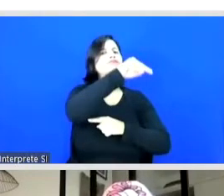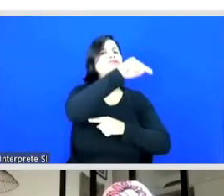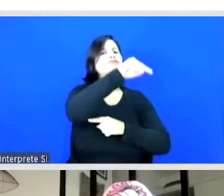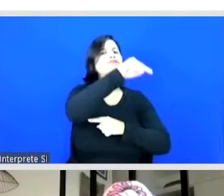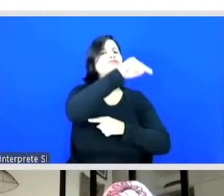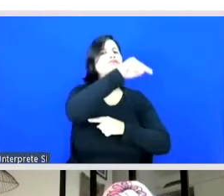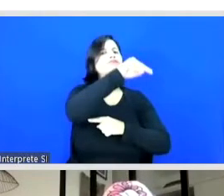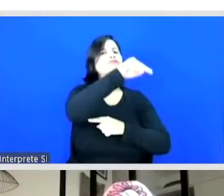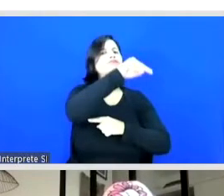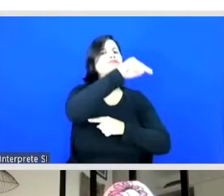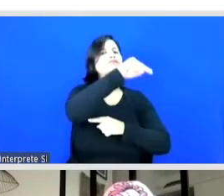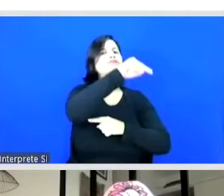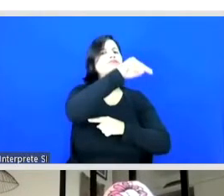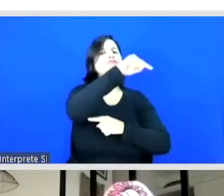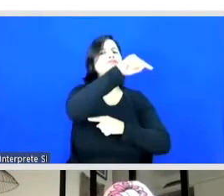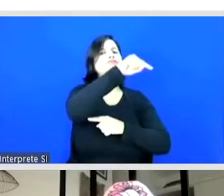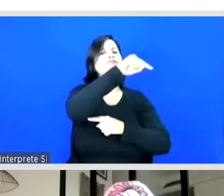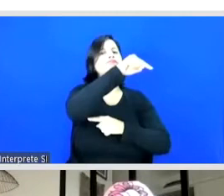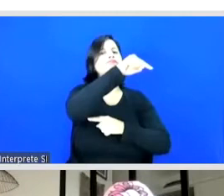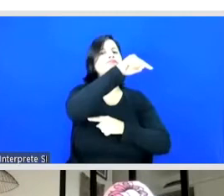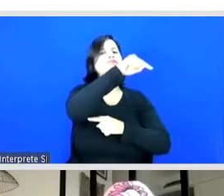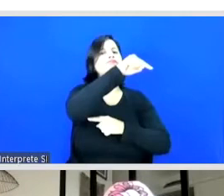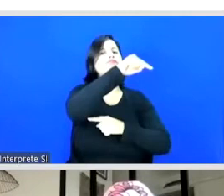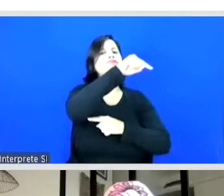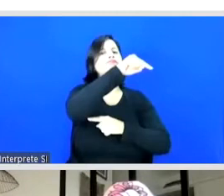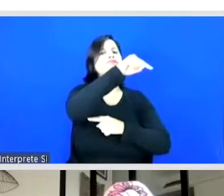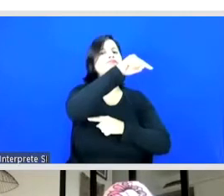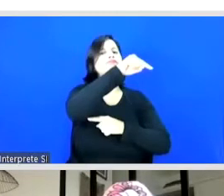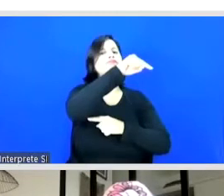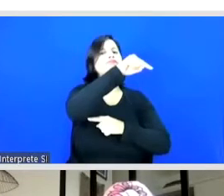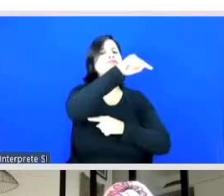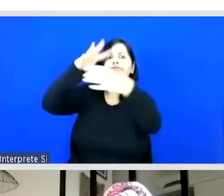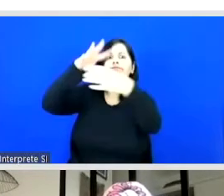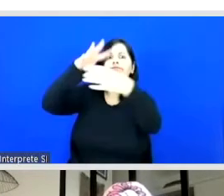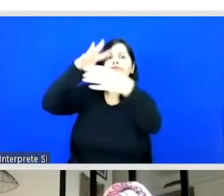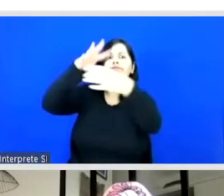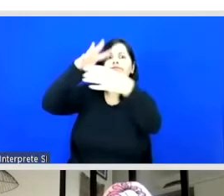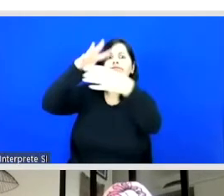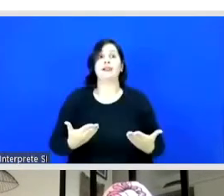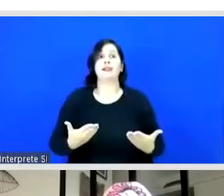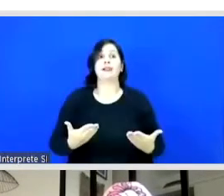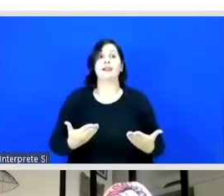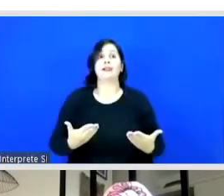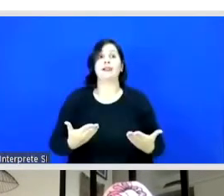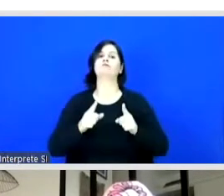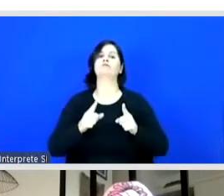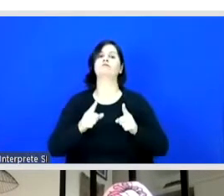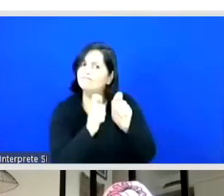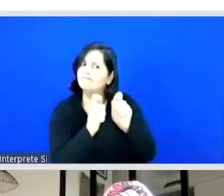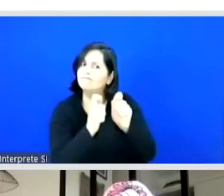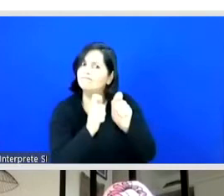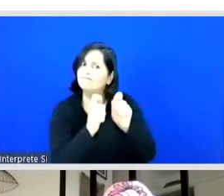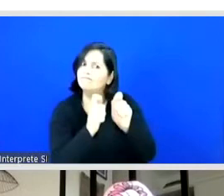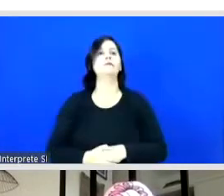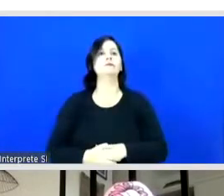by bringing this new generation of women and girls, but of course, or other people, we will be able to